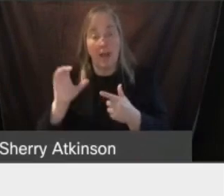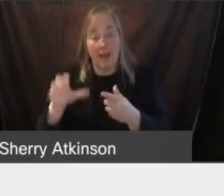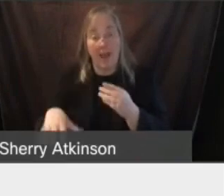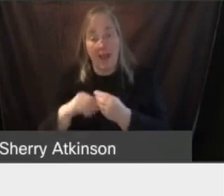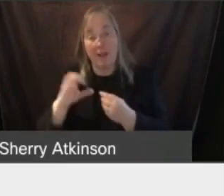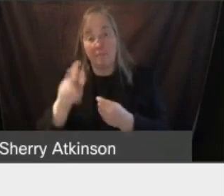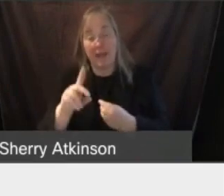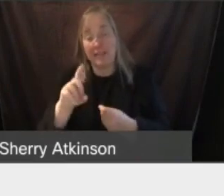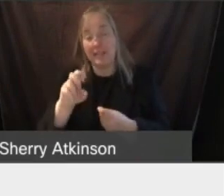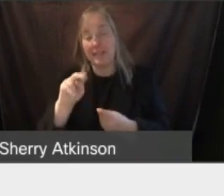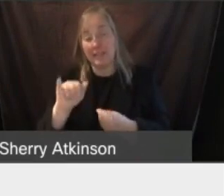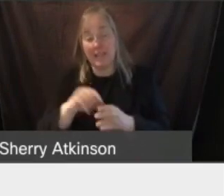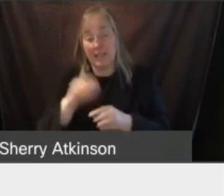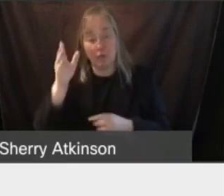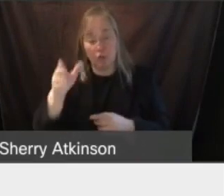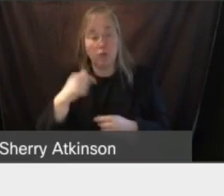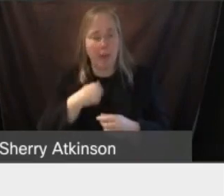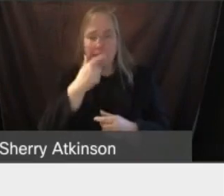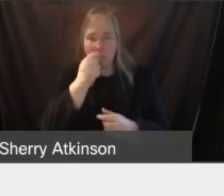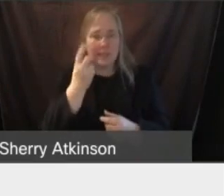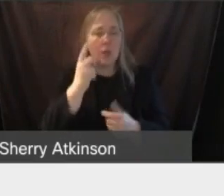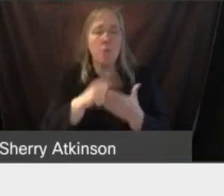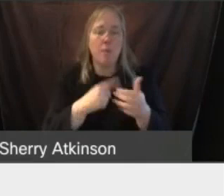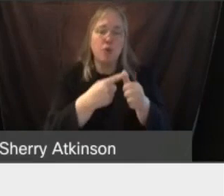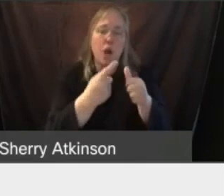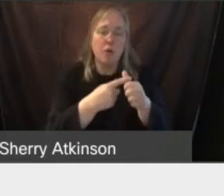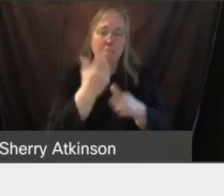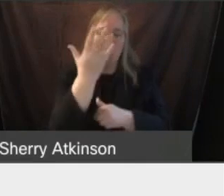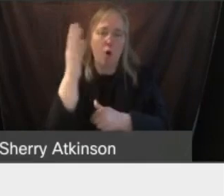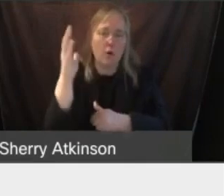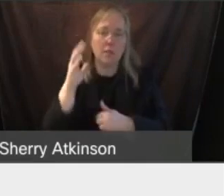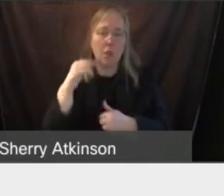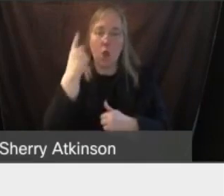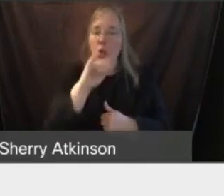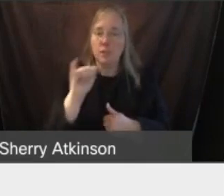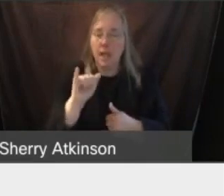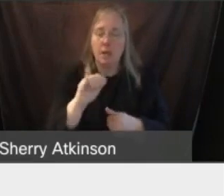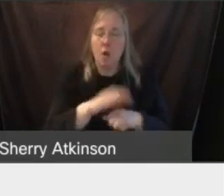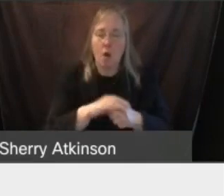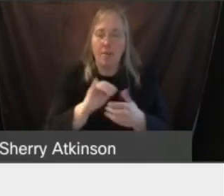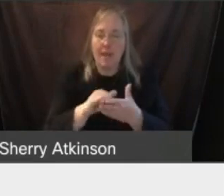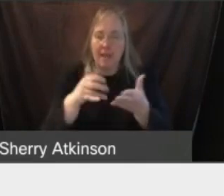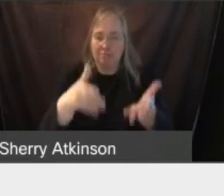see what priority forest looks like on those 410 remaining vacant